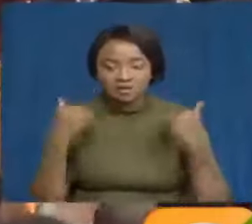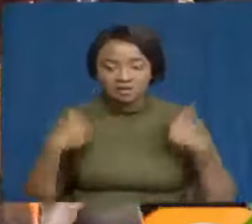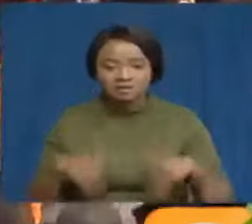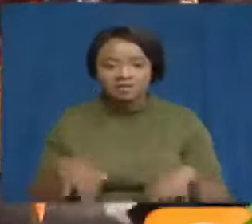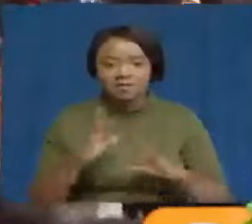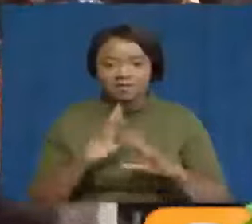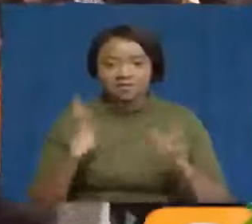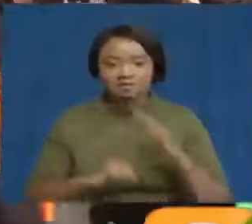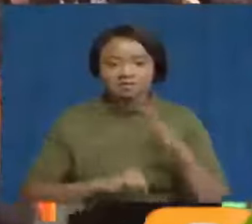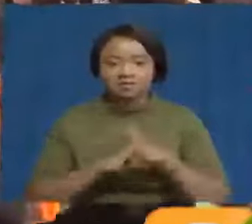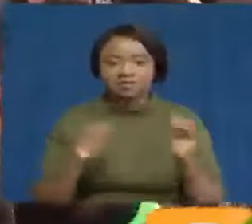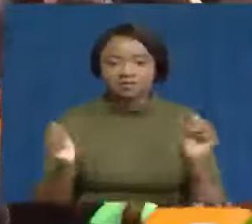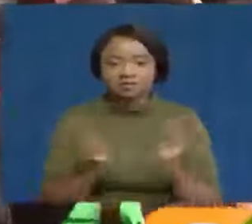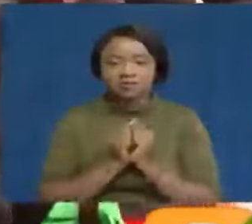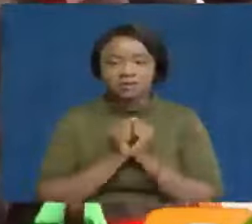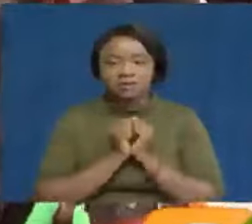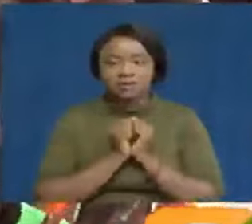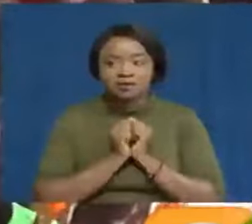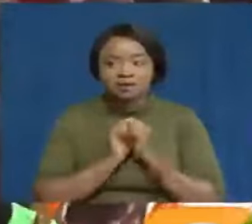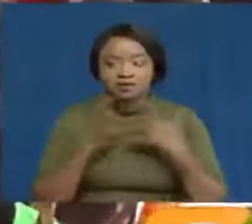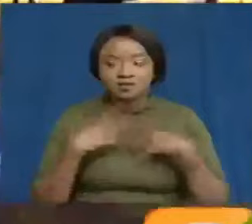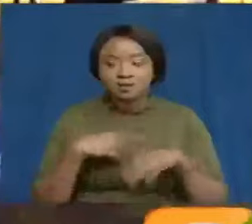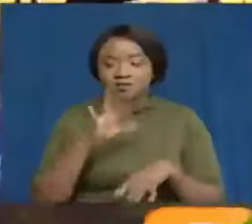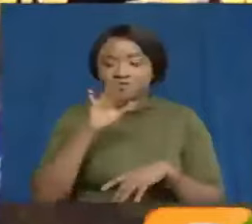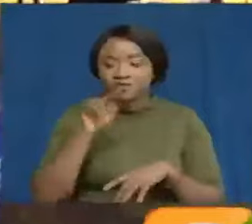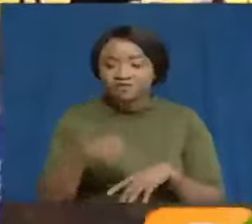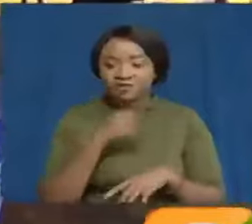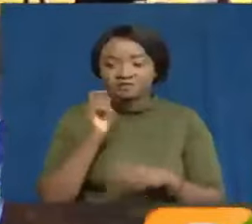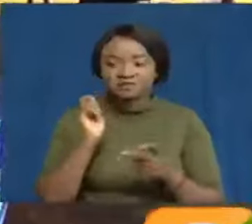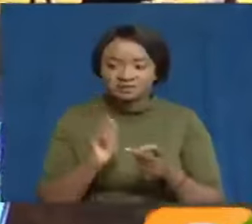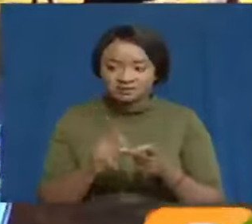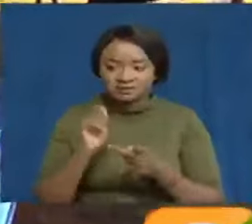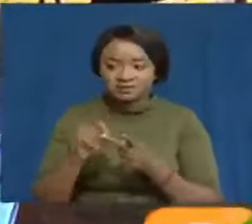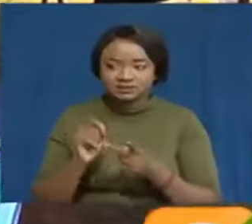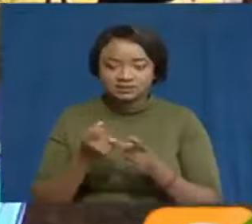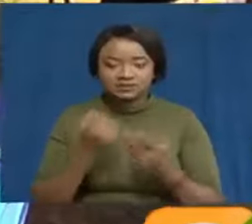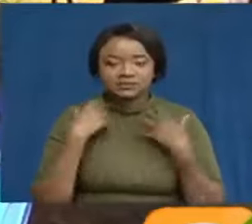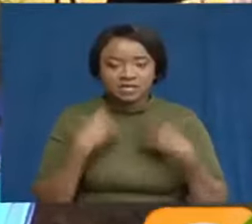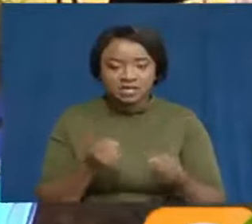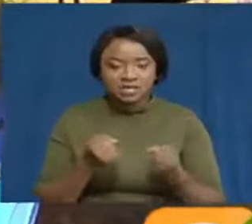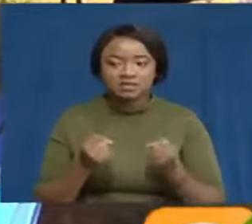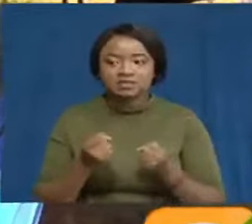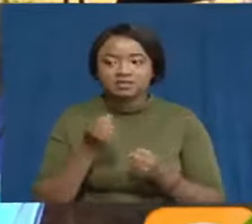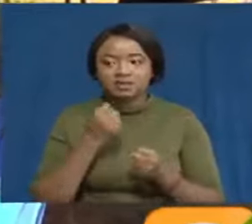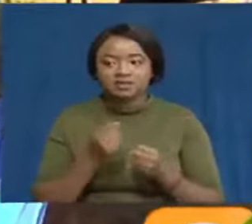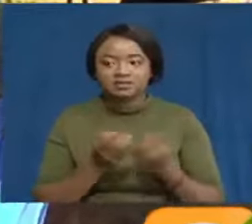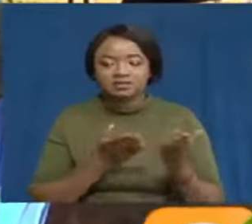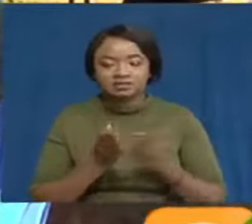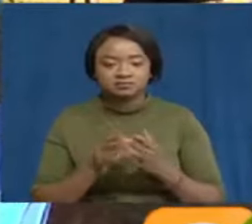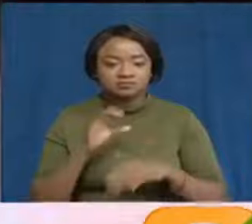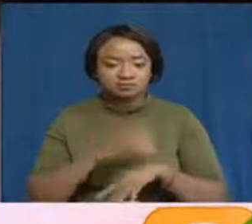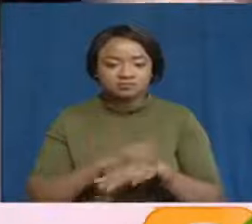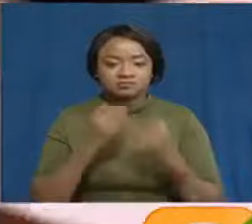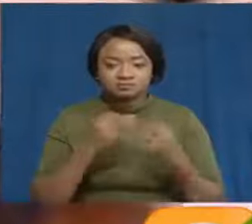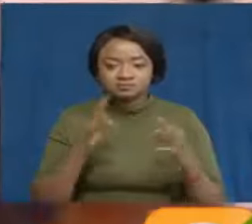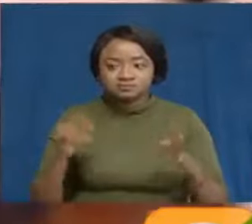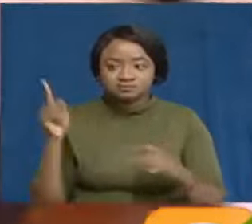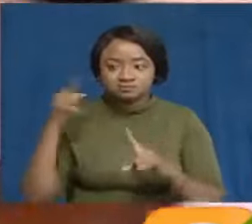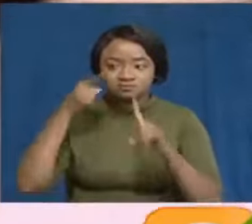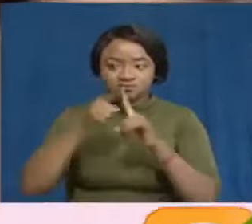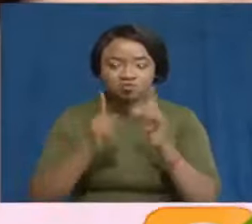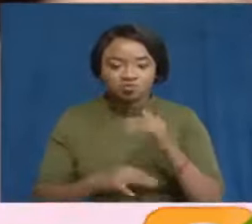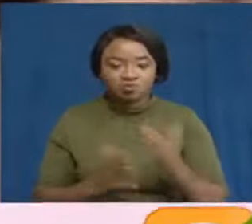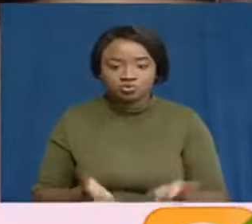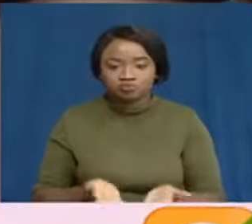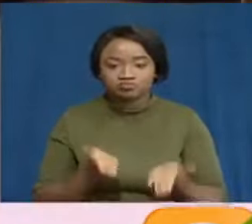them. Watu 5,000 walipimwa na kutibiwa bila malipo Ijumaa na leo kama njia moja wapo ya kuimarisha afya